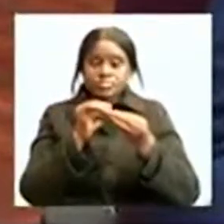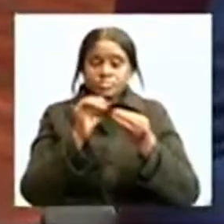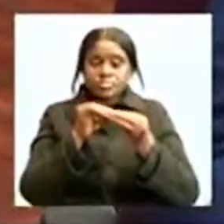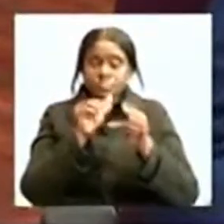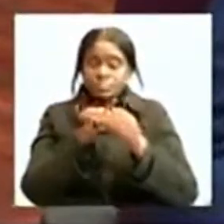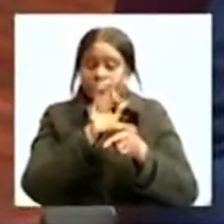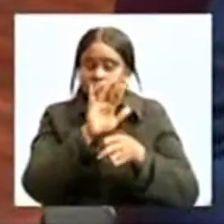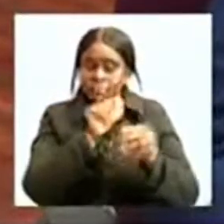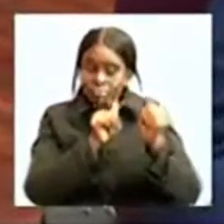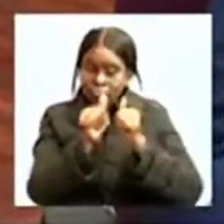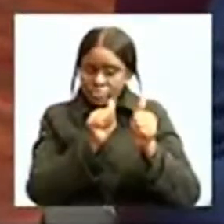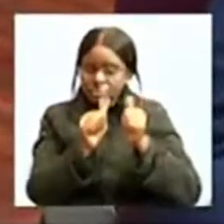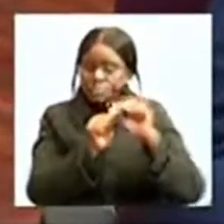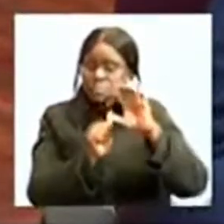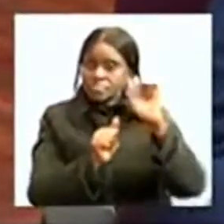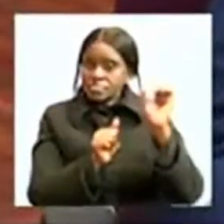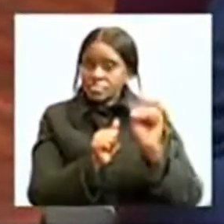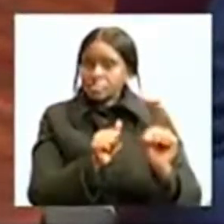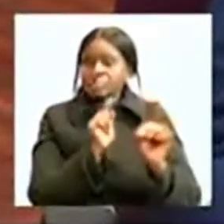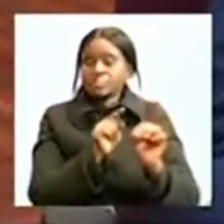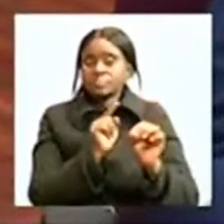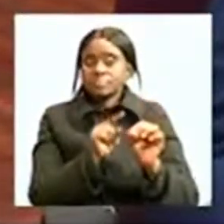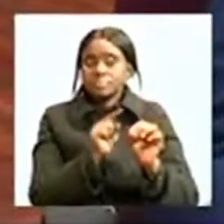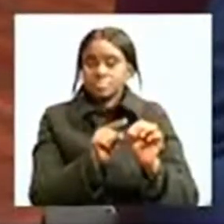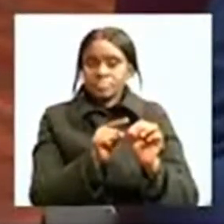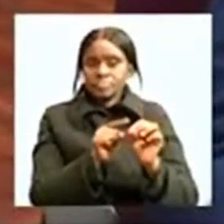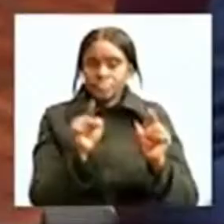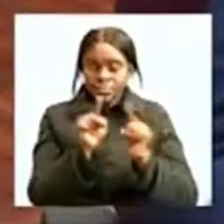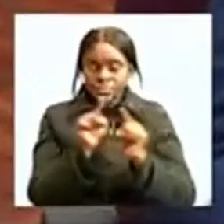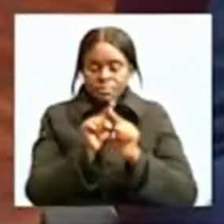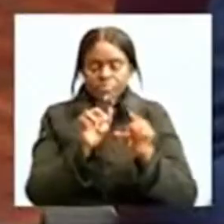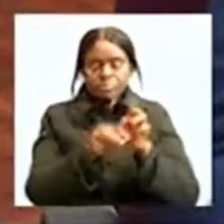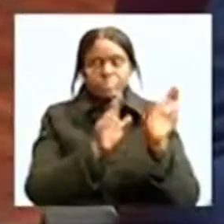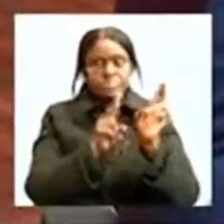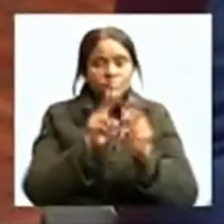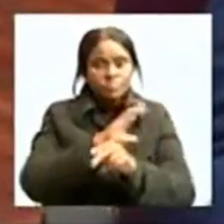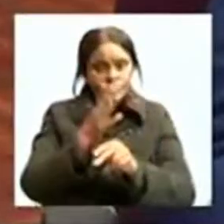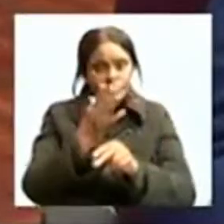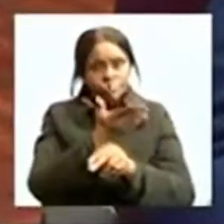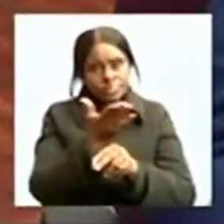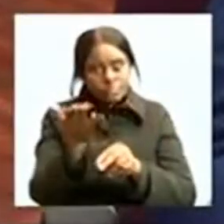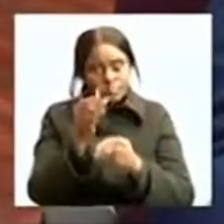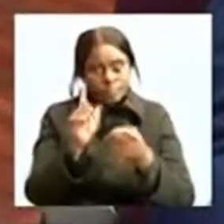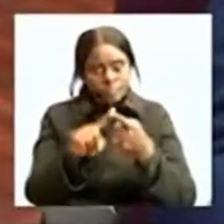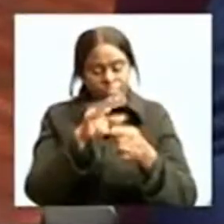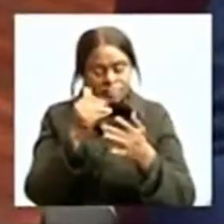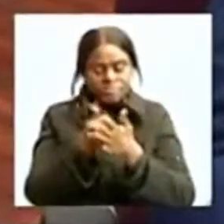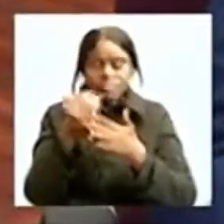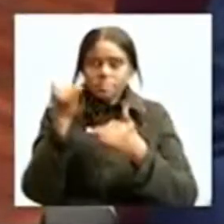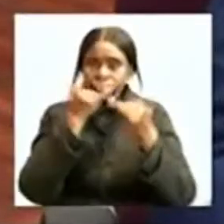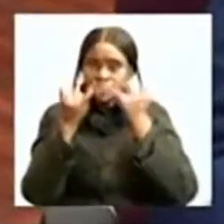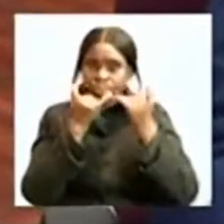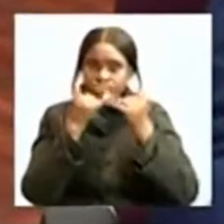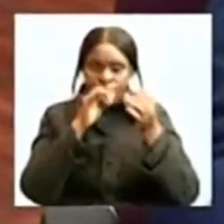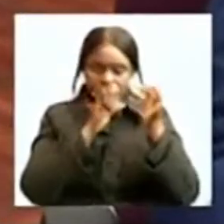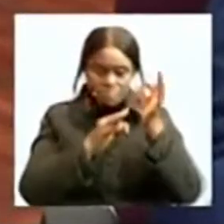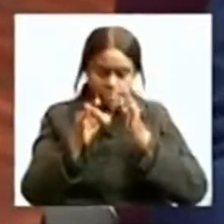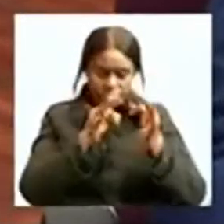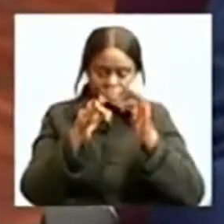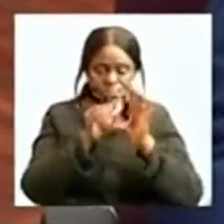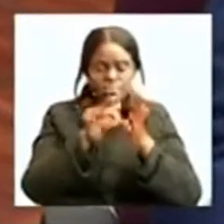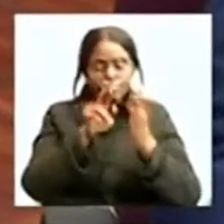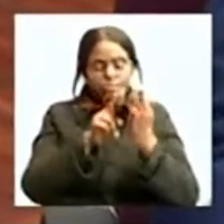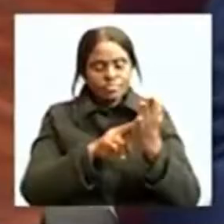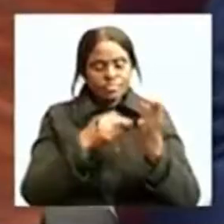the administration component. In response to the irregularities highlighted in the